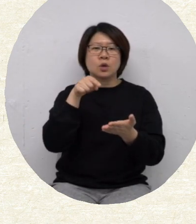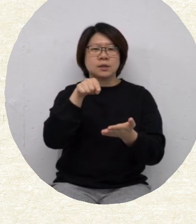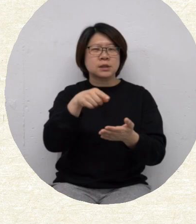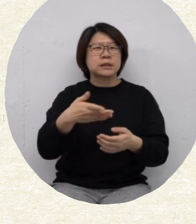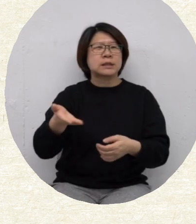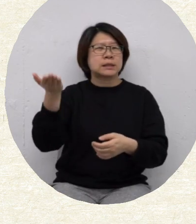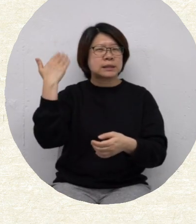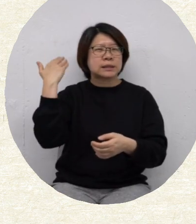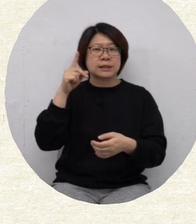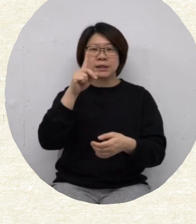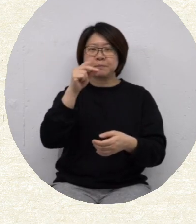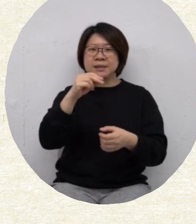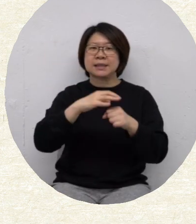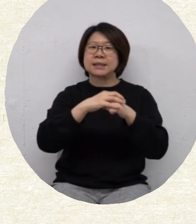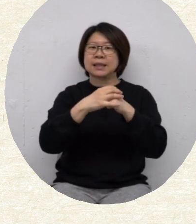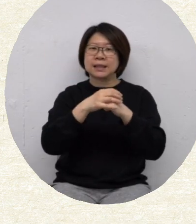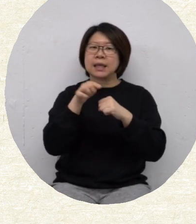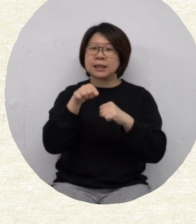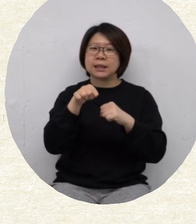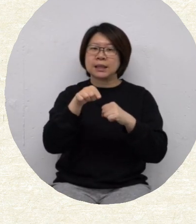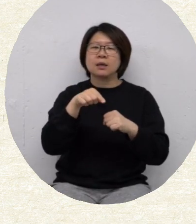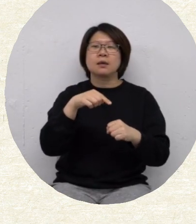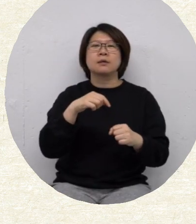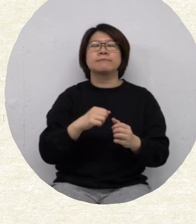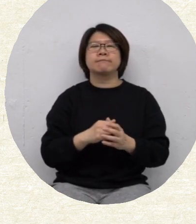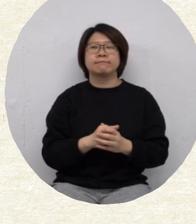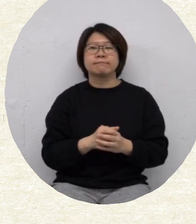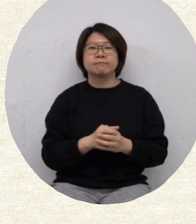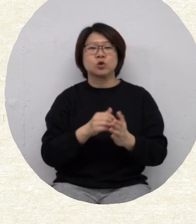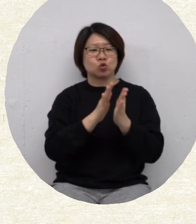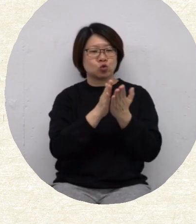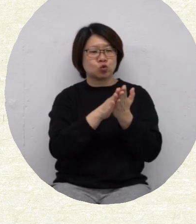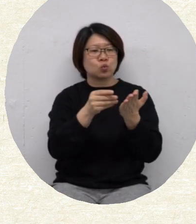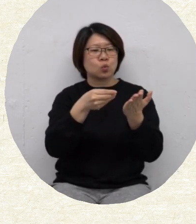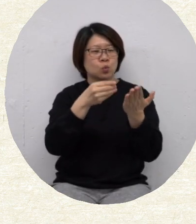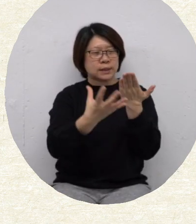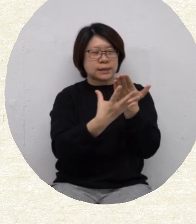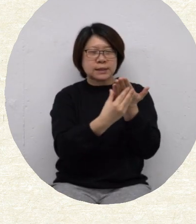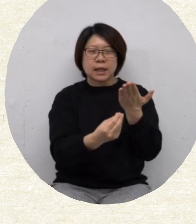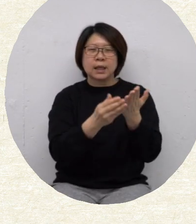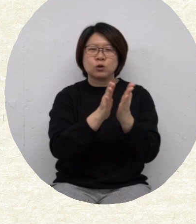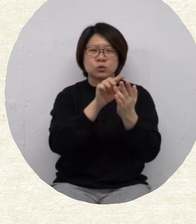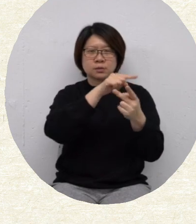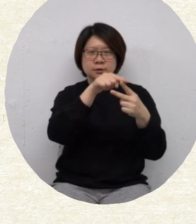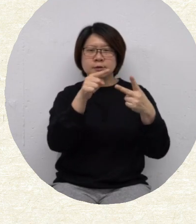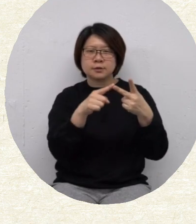of the daily, time, translation, identity, and history.